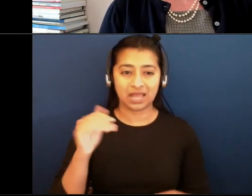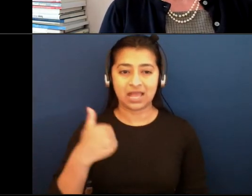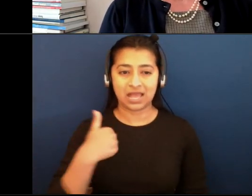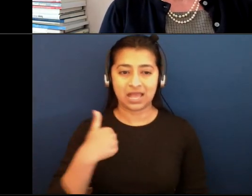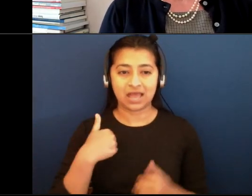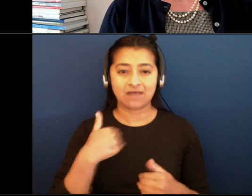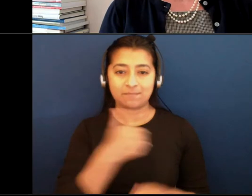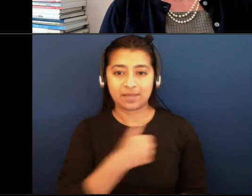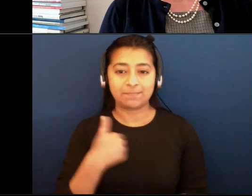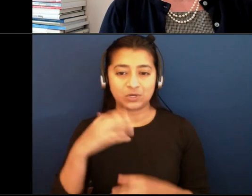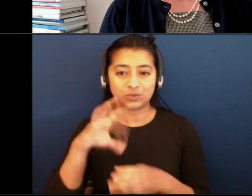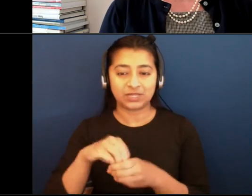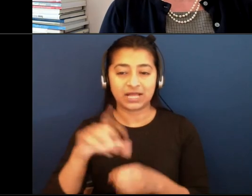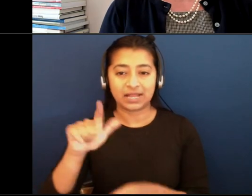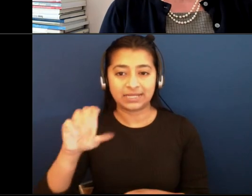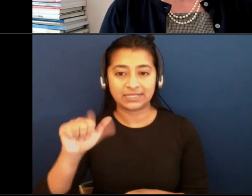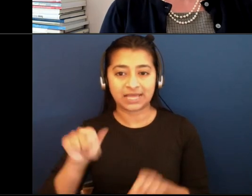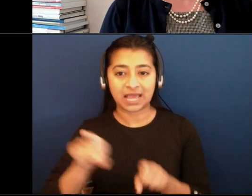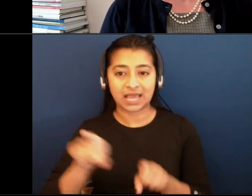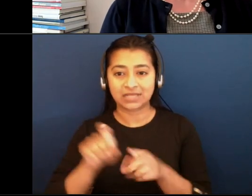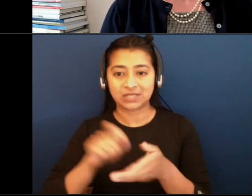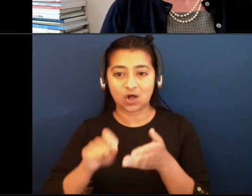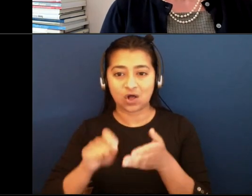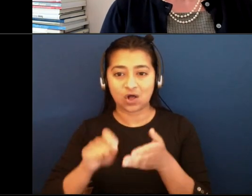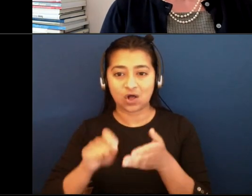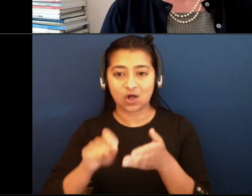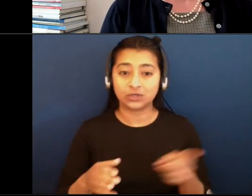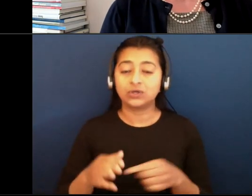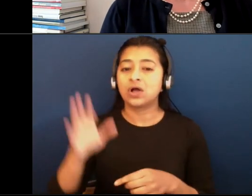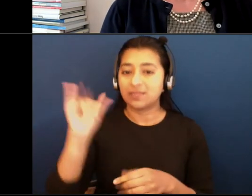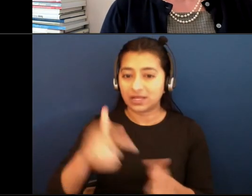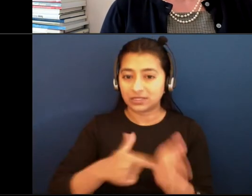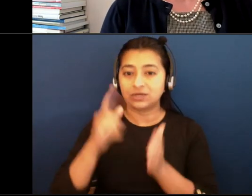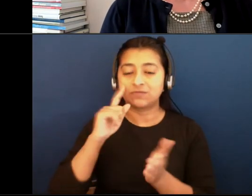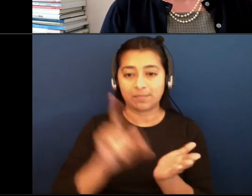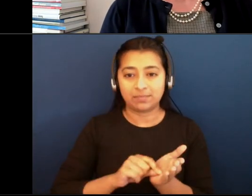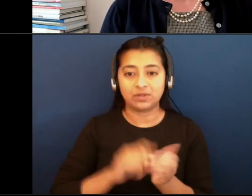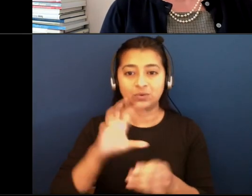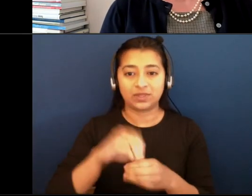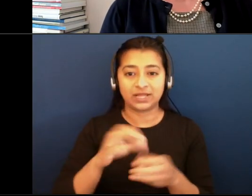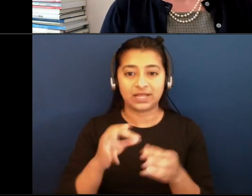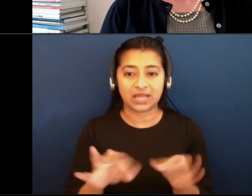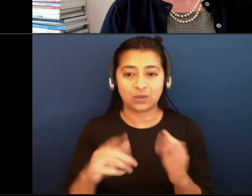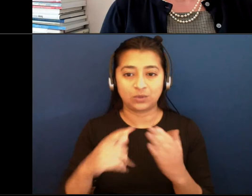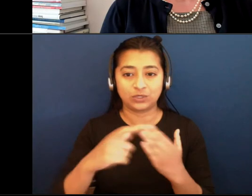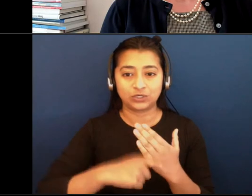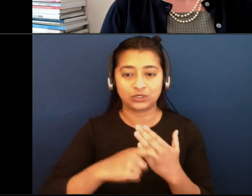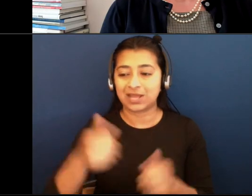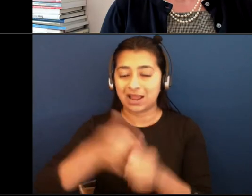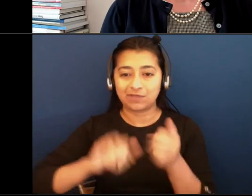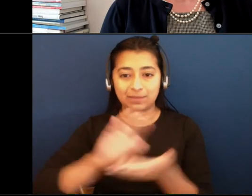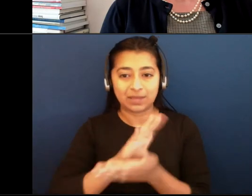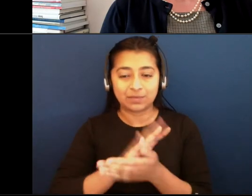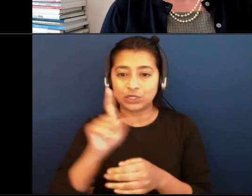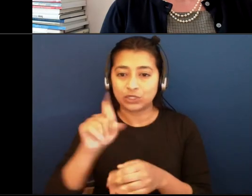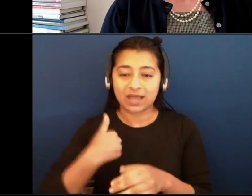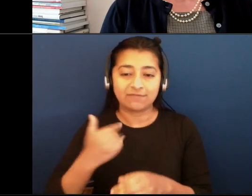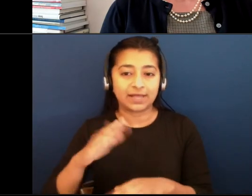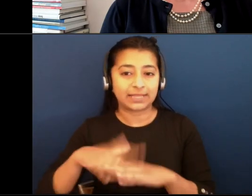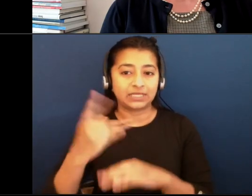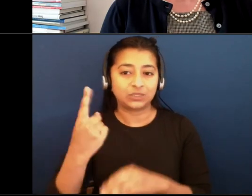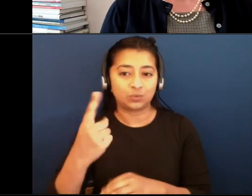So that is a requirement for publication in language. Every paper should have at least one person